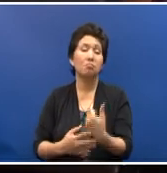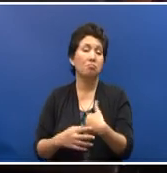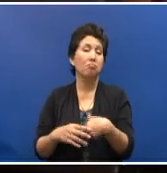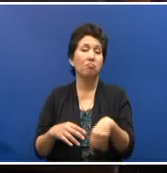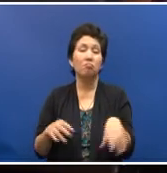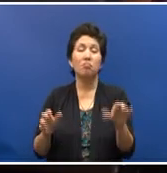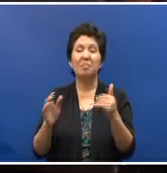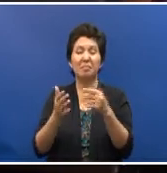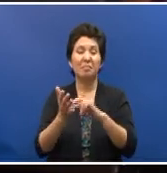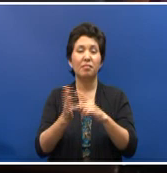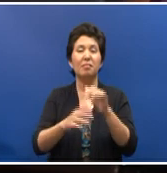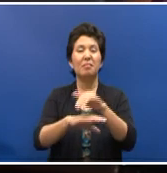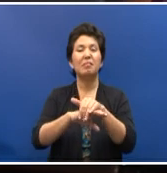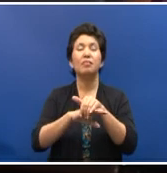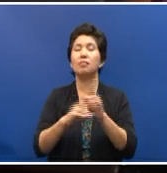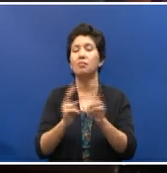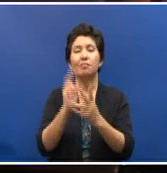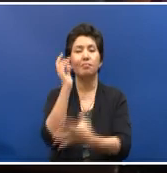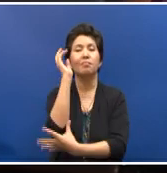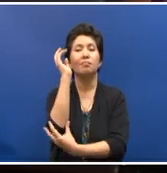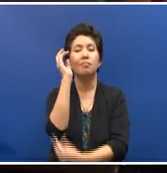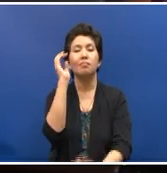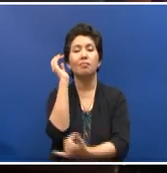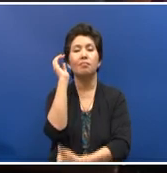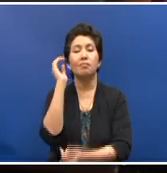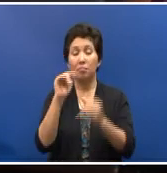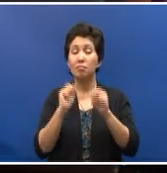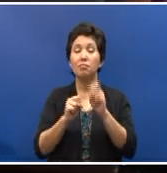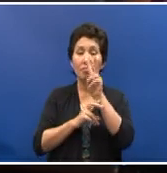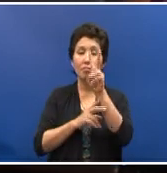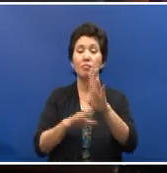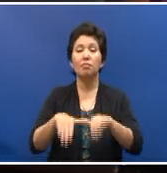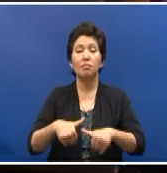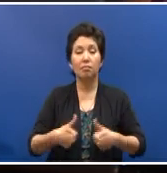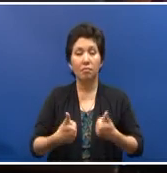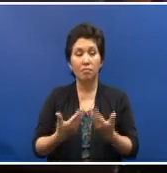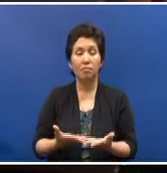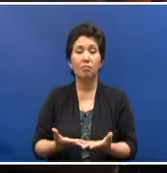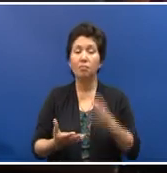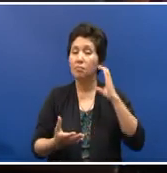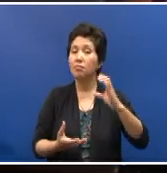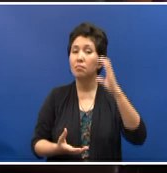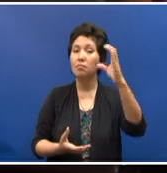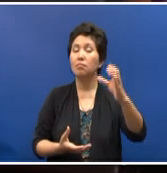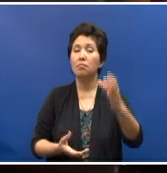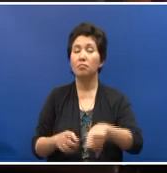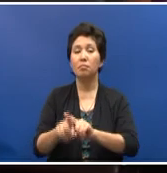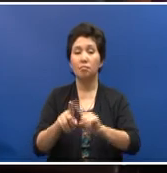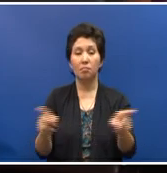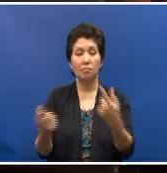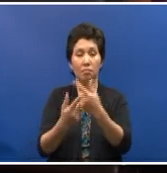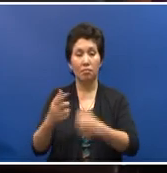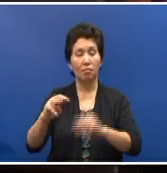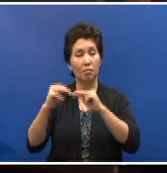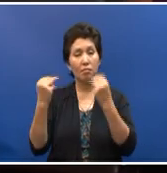that England is a very poor country. Okay, so you can see that, okay, how the concepts of wealth is different from one